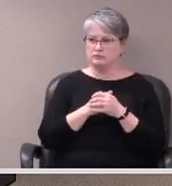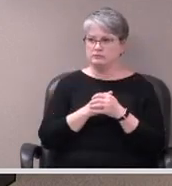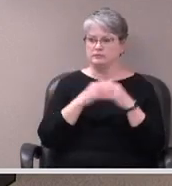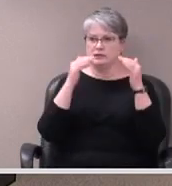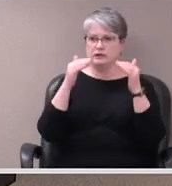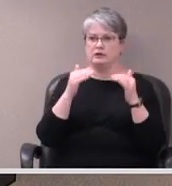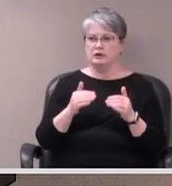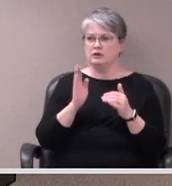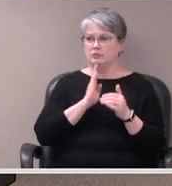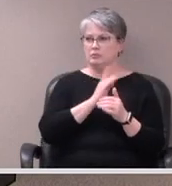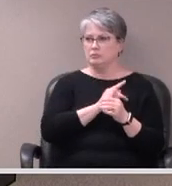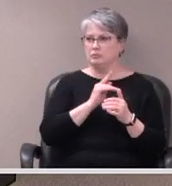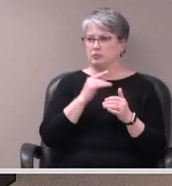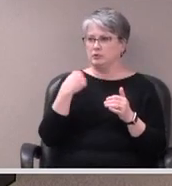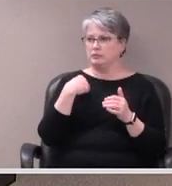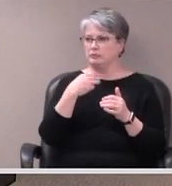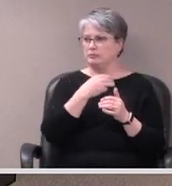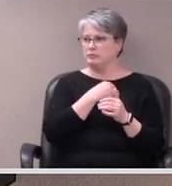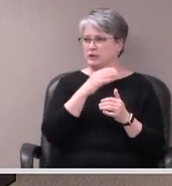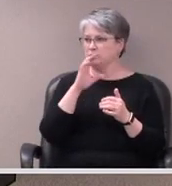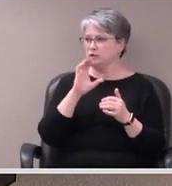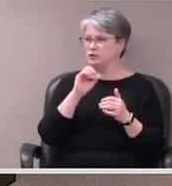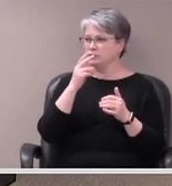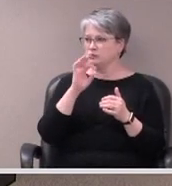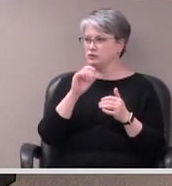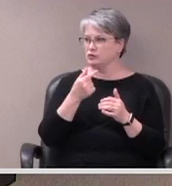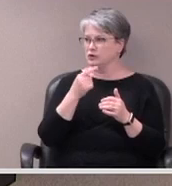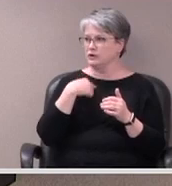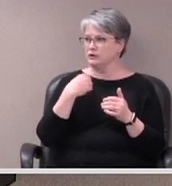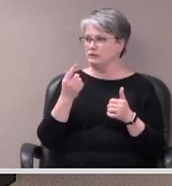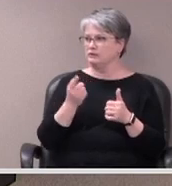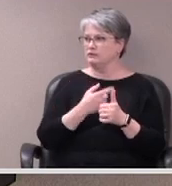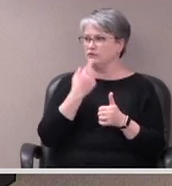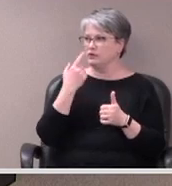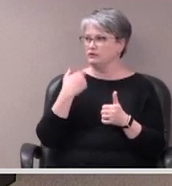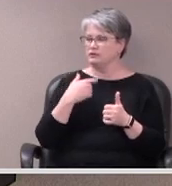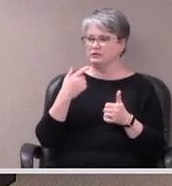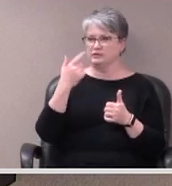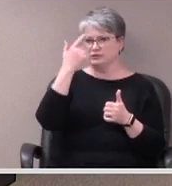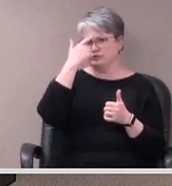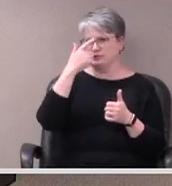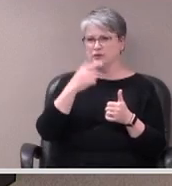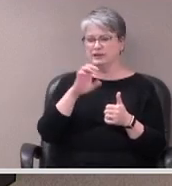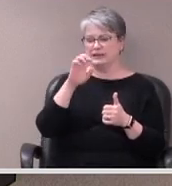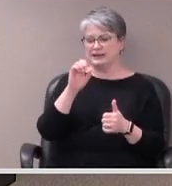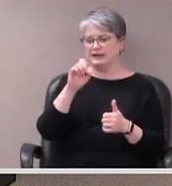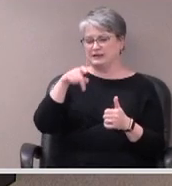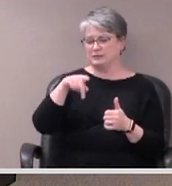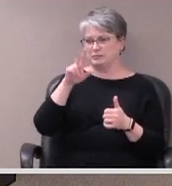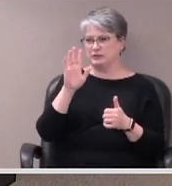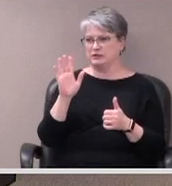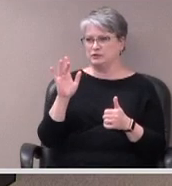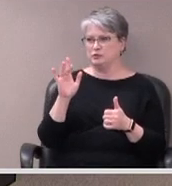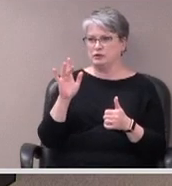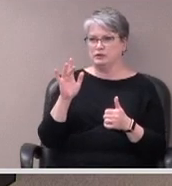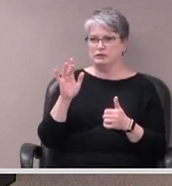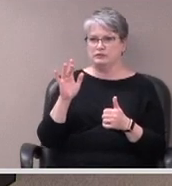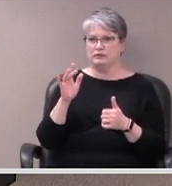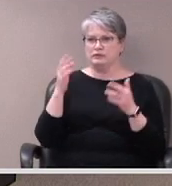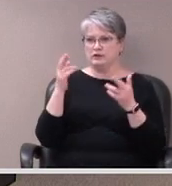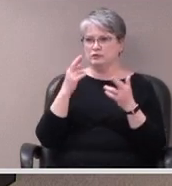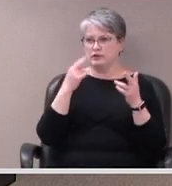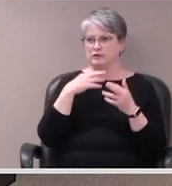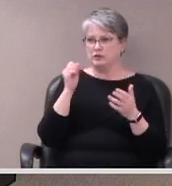on to Board Member Craig's first because it's just a matter of abstaining for those. So XP25, recommendation for the